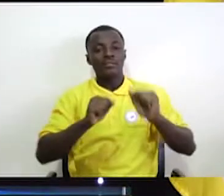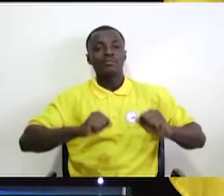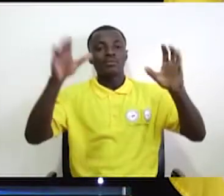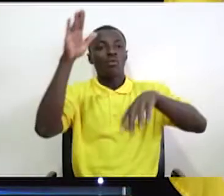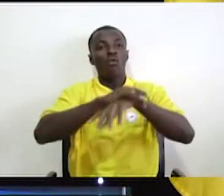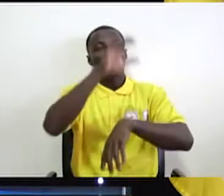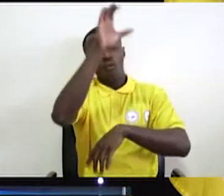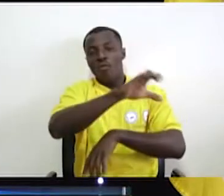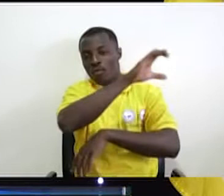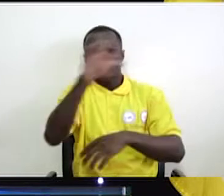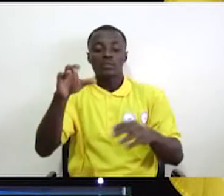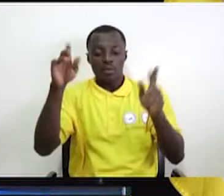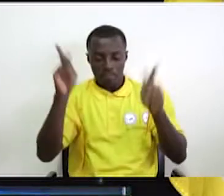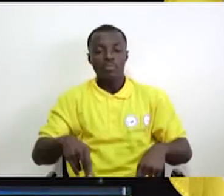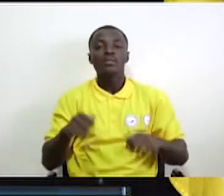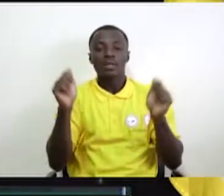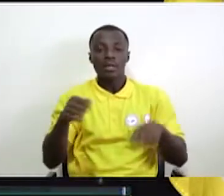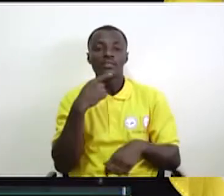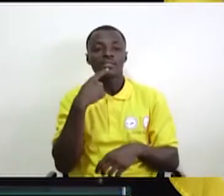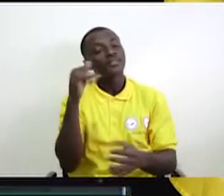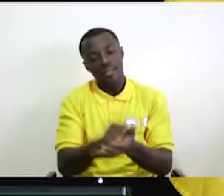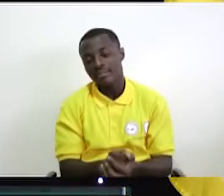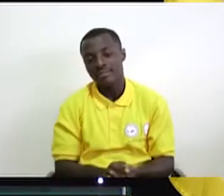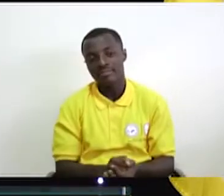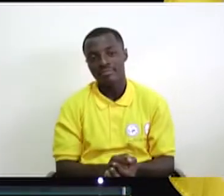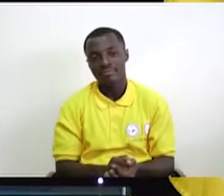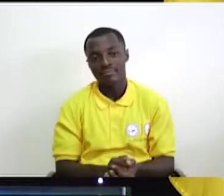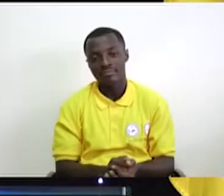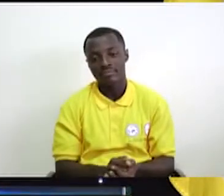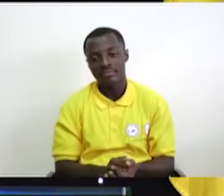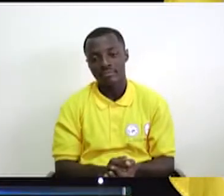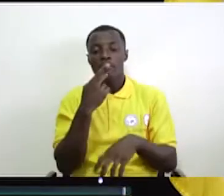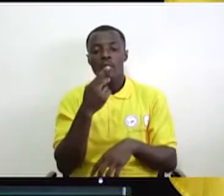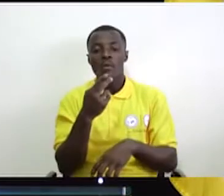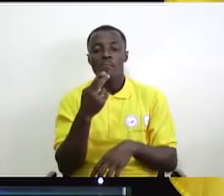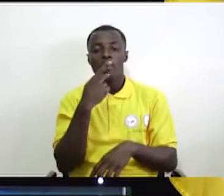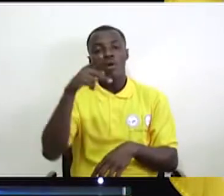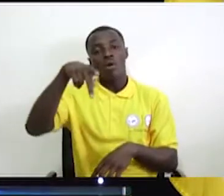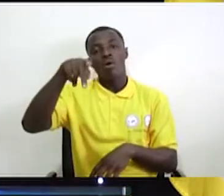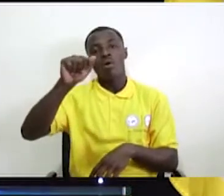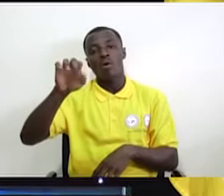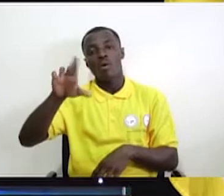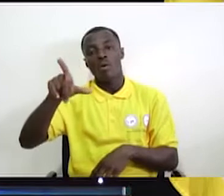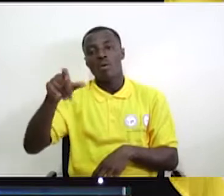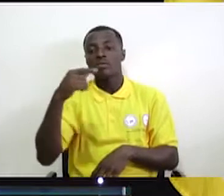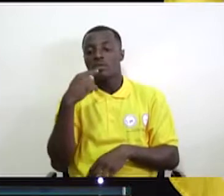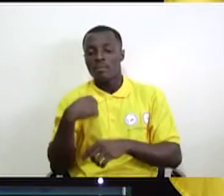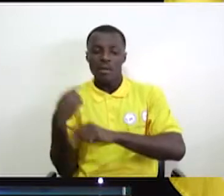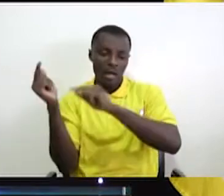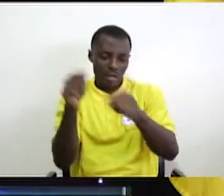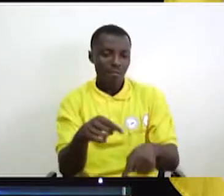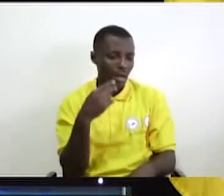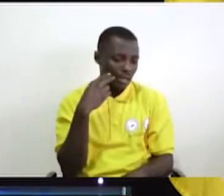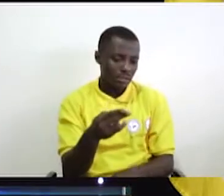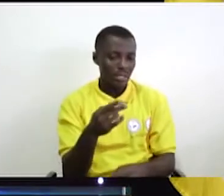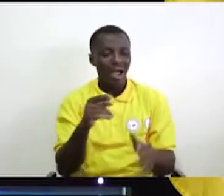cross. When I came to you, I sought nothing but Christ